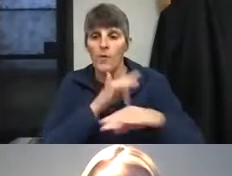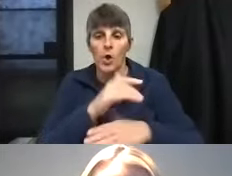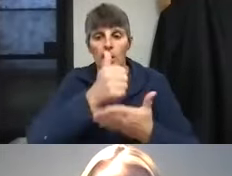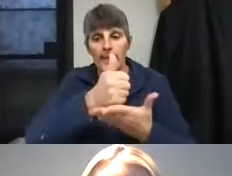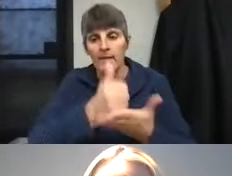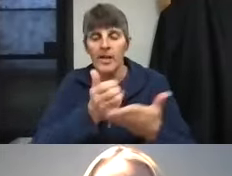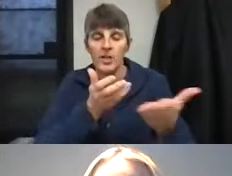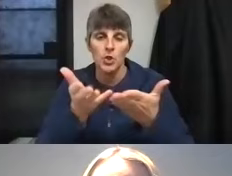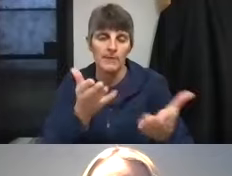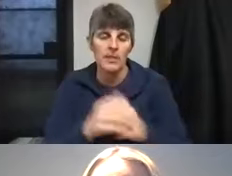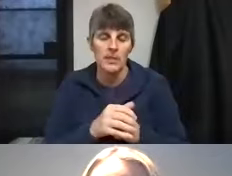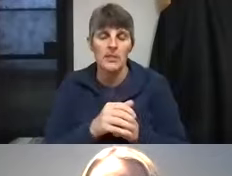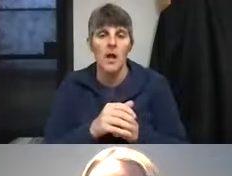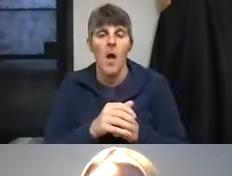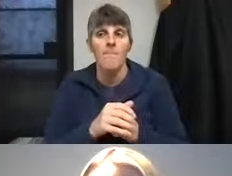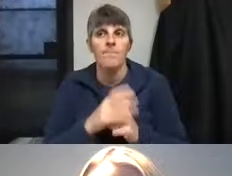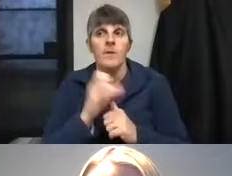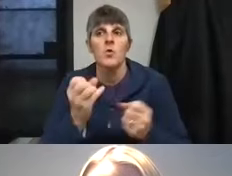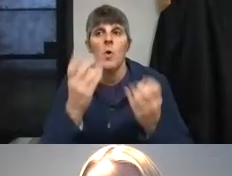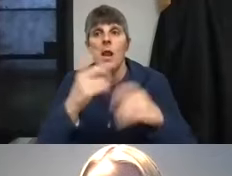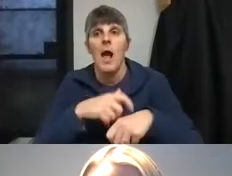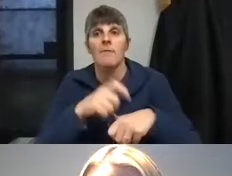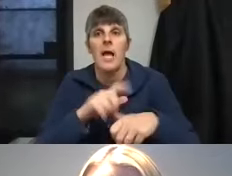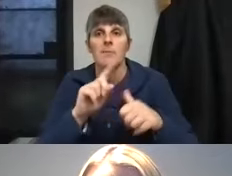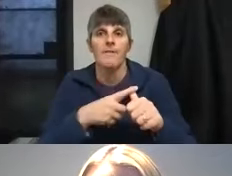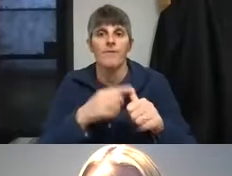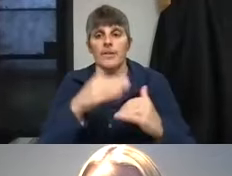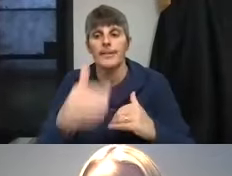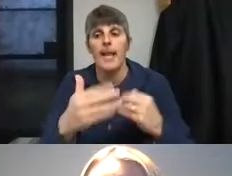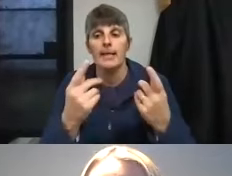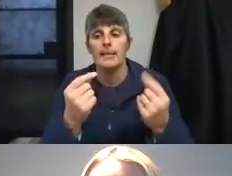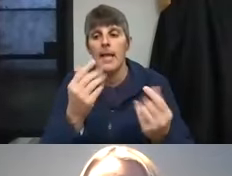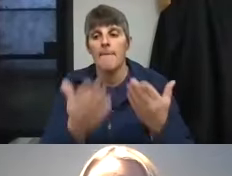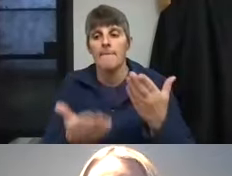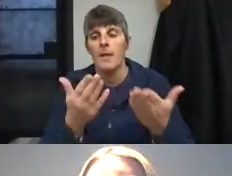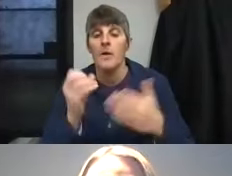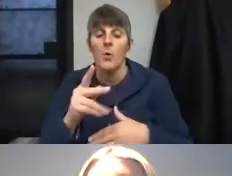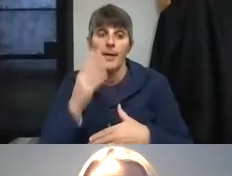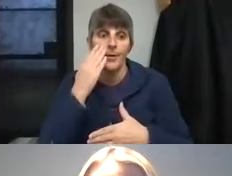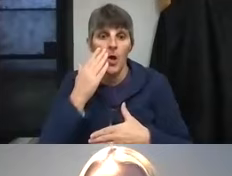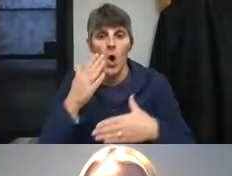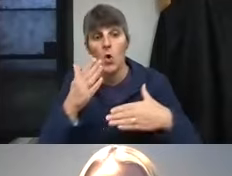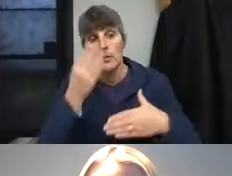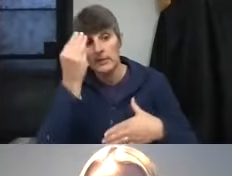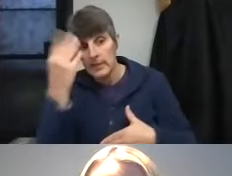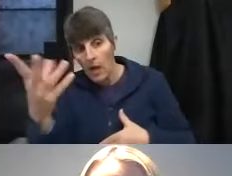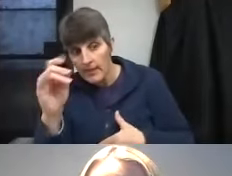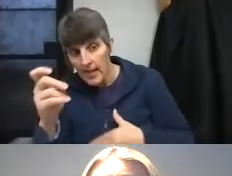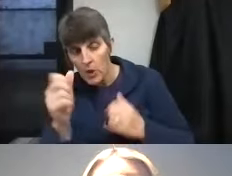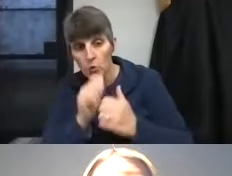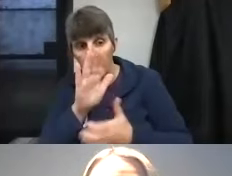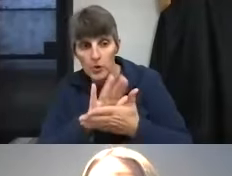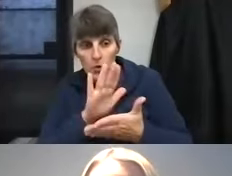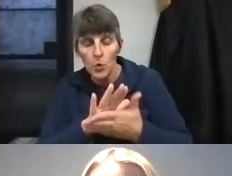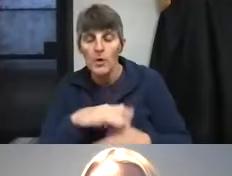intervention services. So a lot of times the first next step might be, okay, you know, share this diagnosis with their